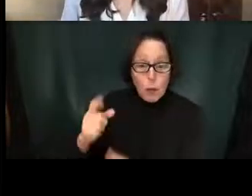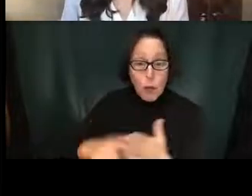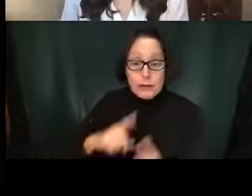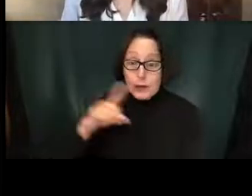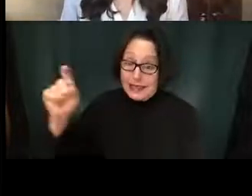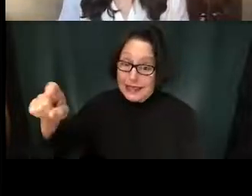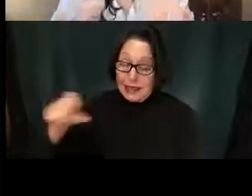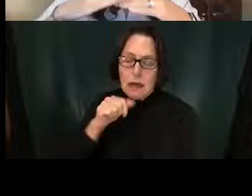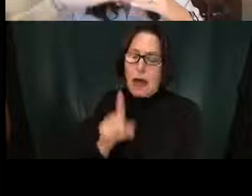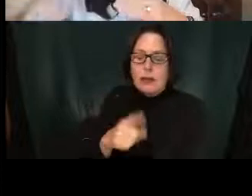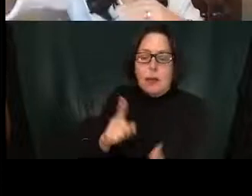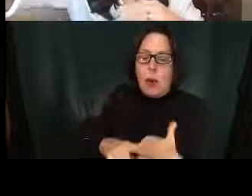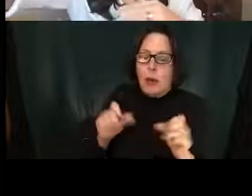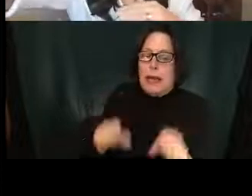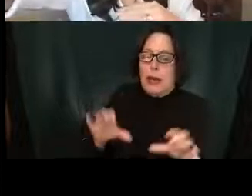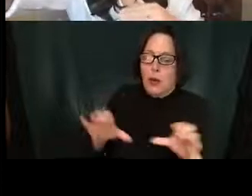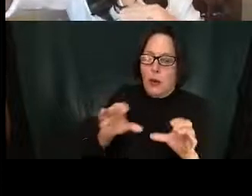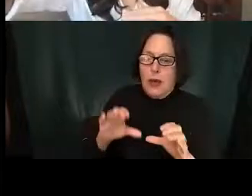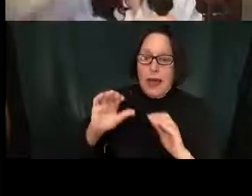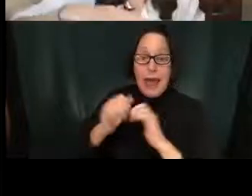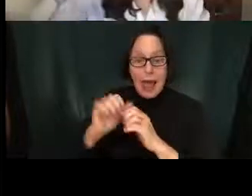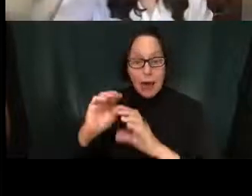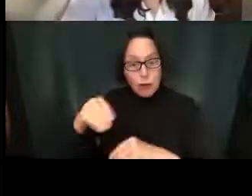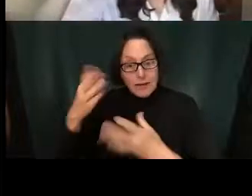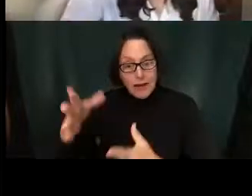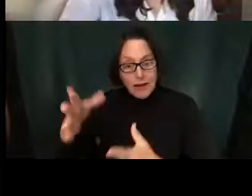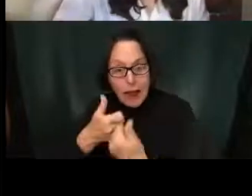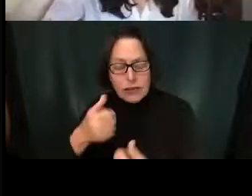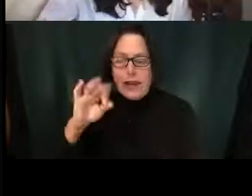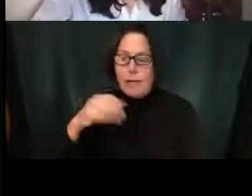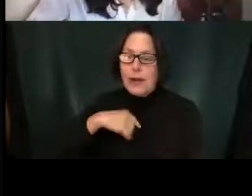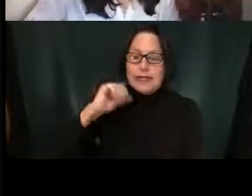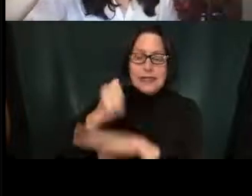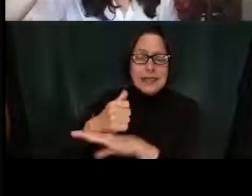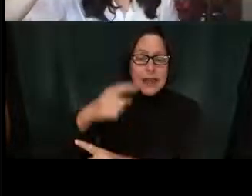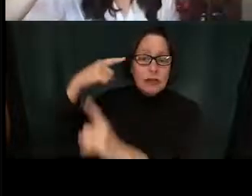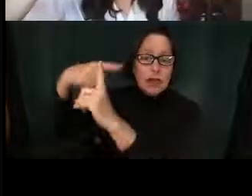is achievable? So how do we provide that challenge for people? Because if we set targets just